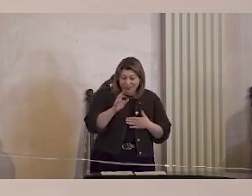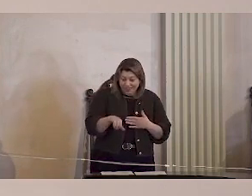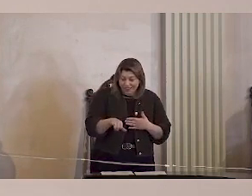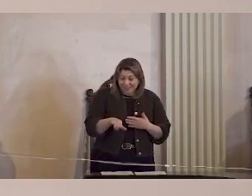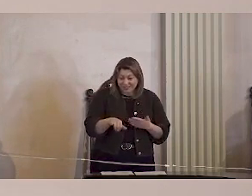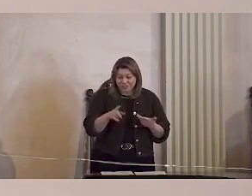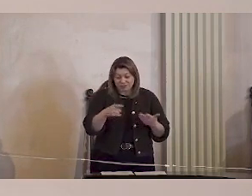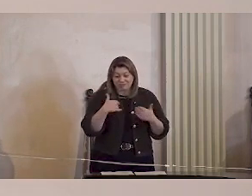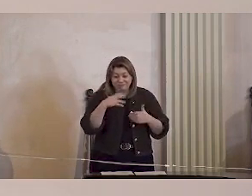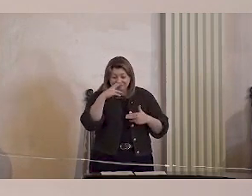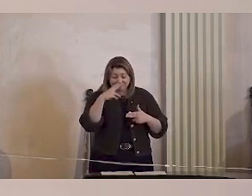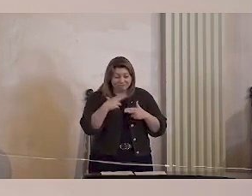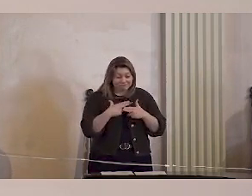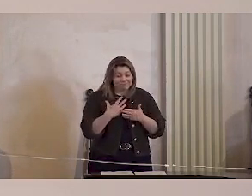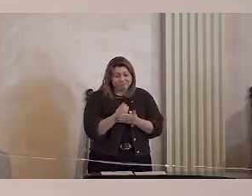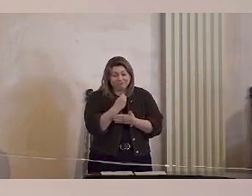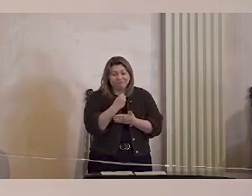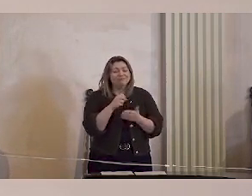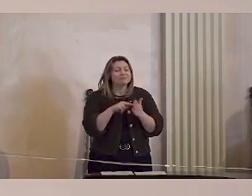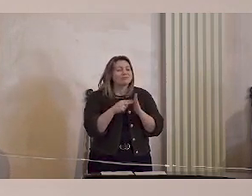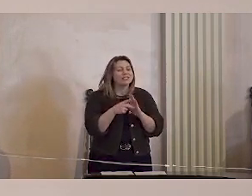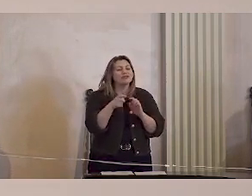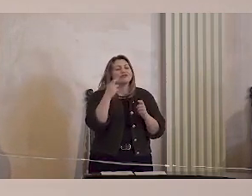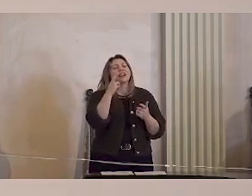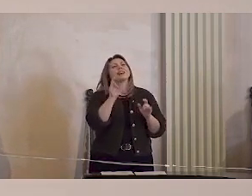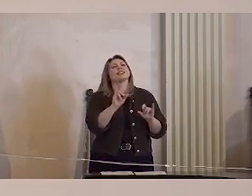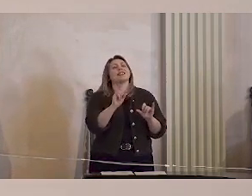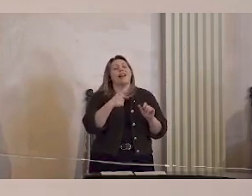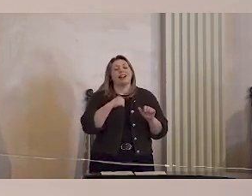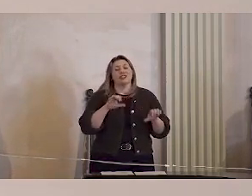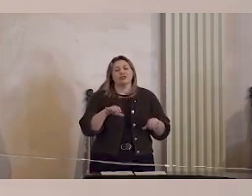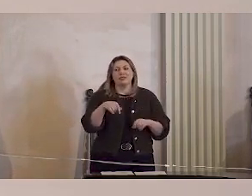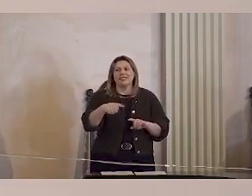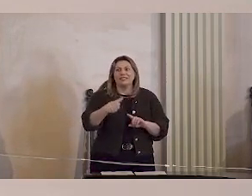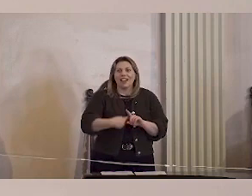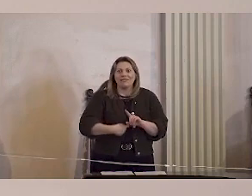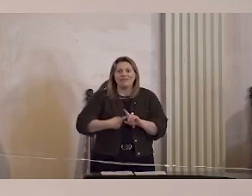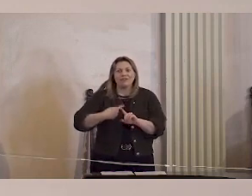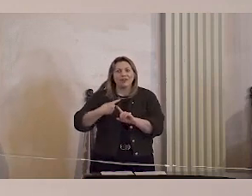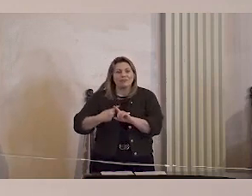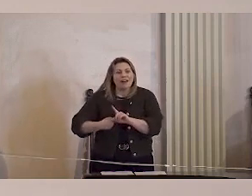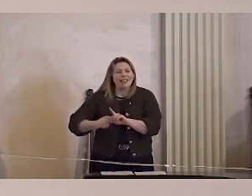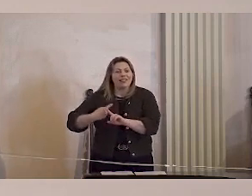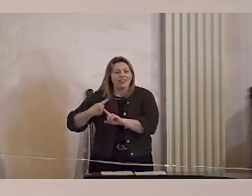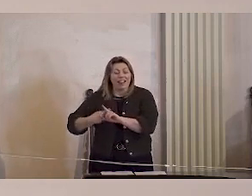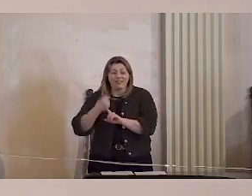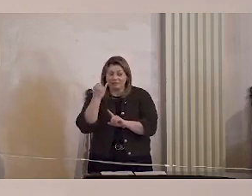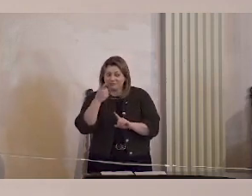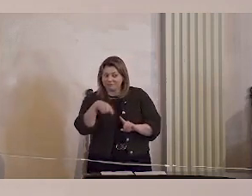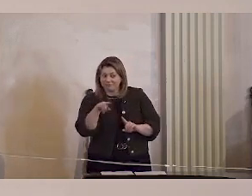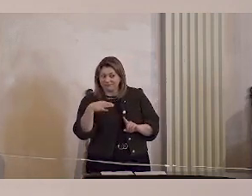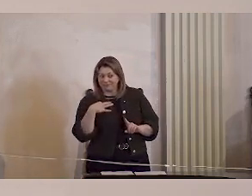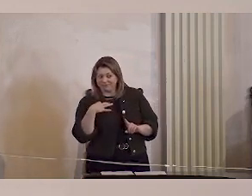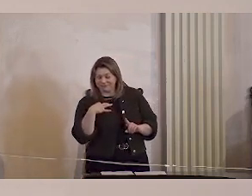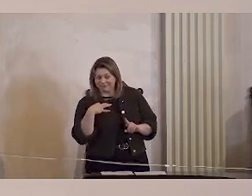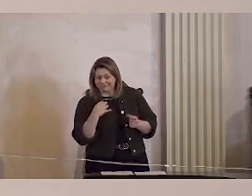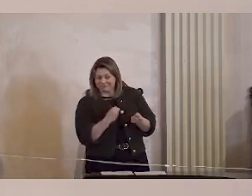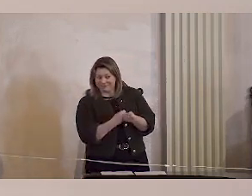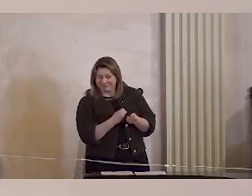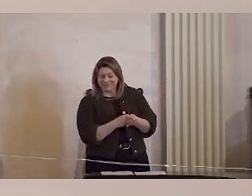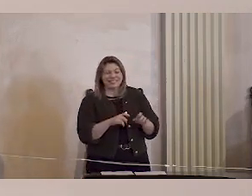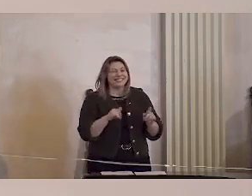and you have a fun time, realize you could do this every month if you volunteered as a facilitator.